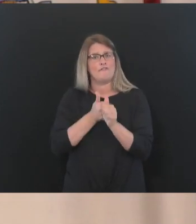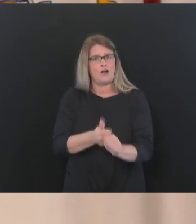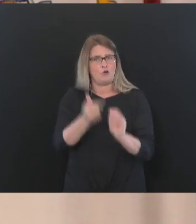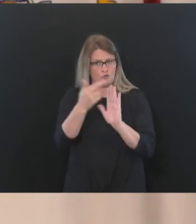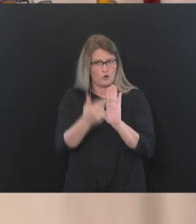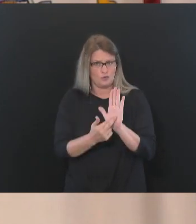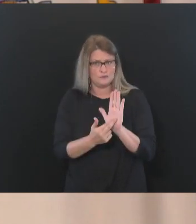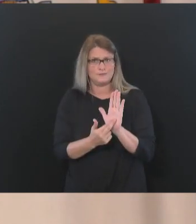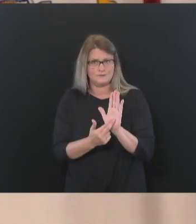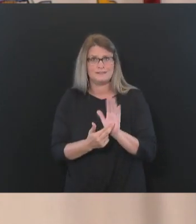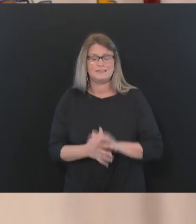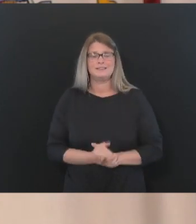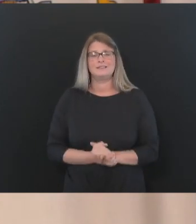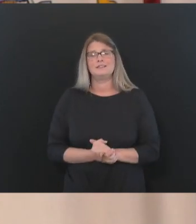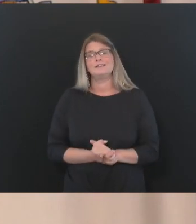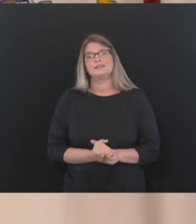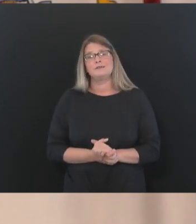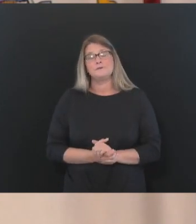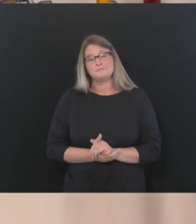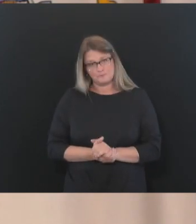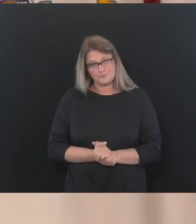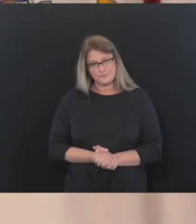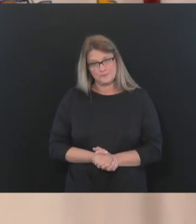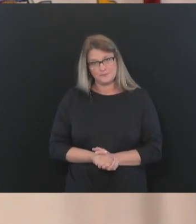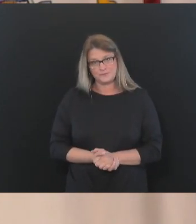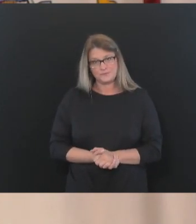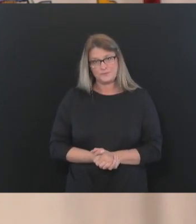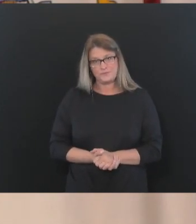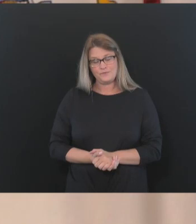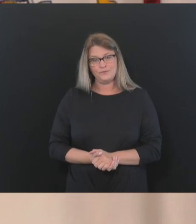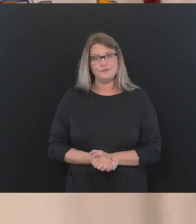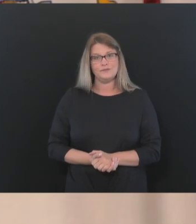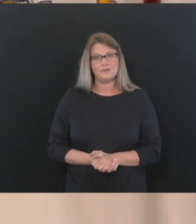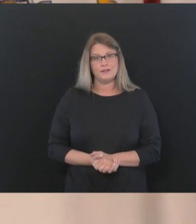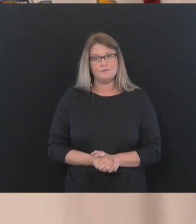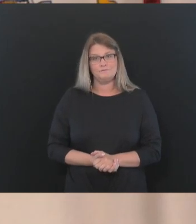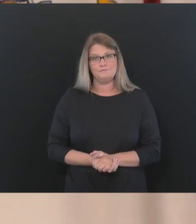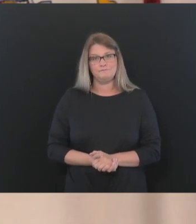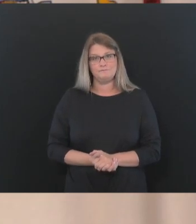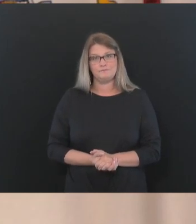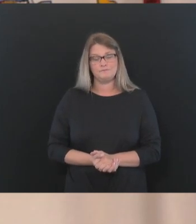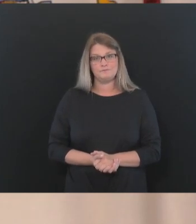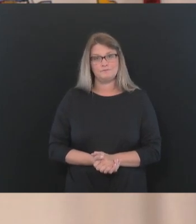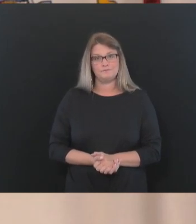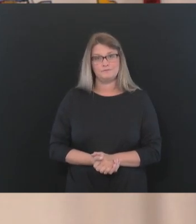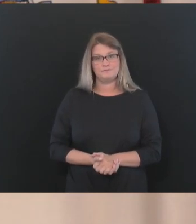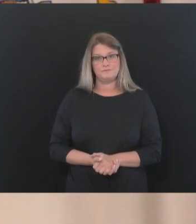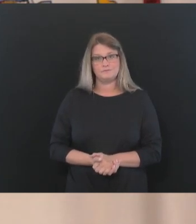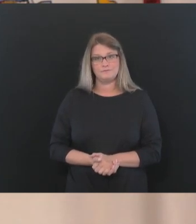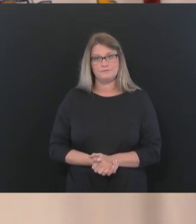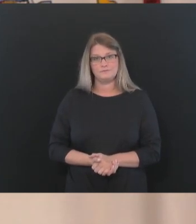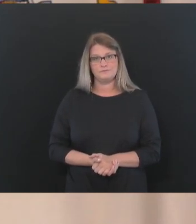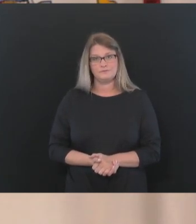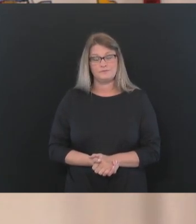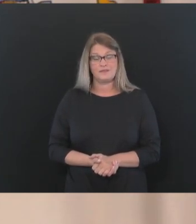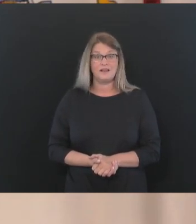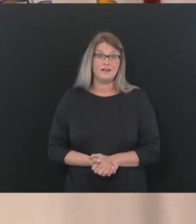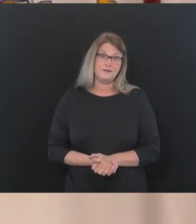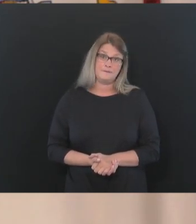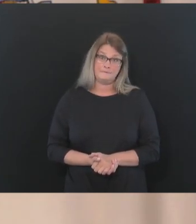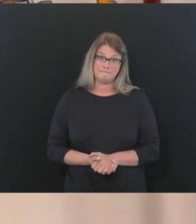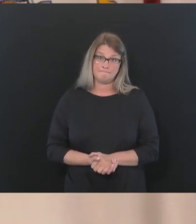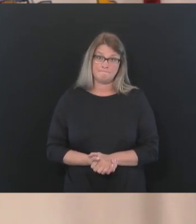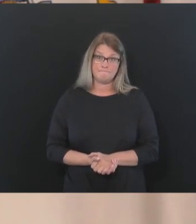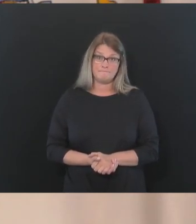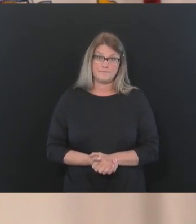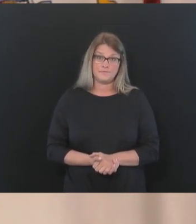Also, and you know, we have an issue. We've had an issue. It came to me in 2 different questions, one